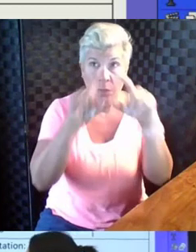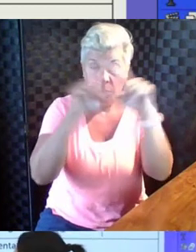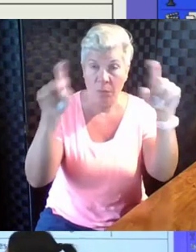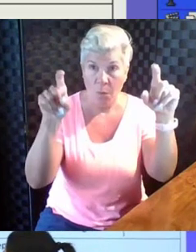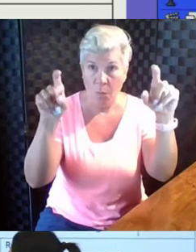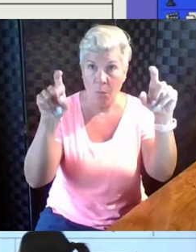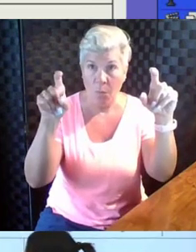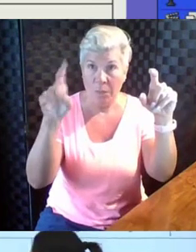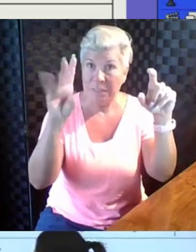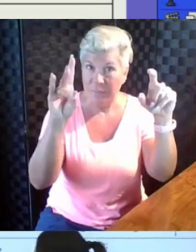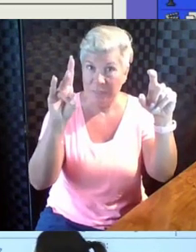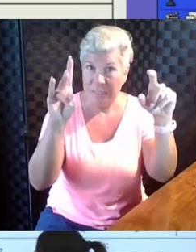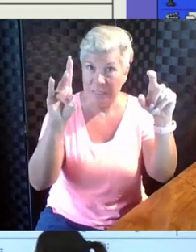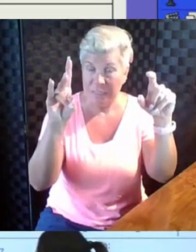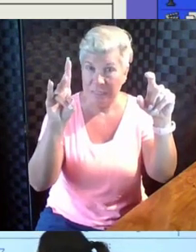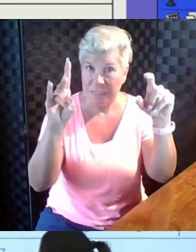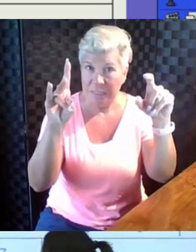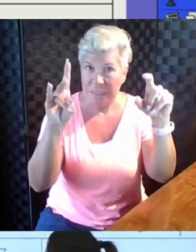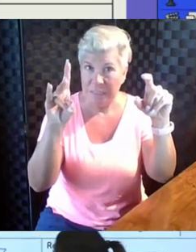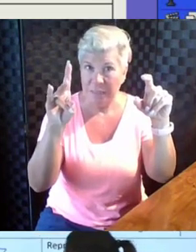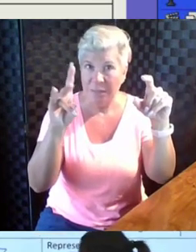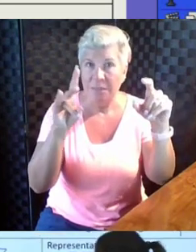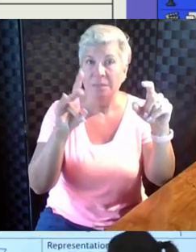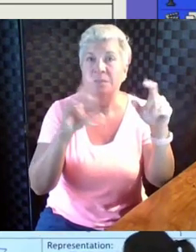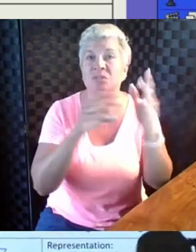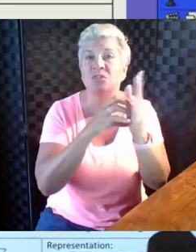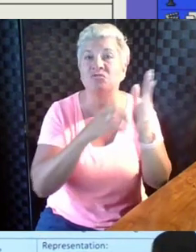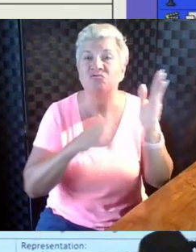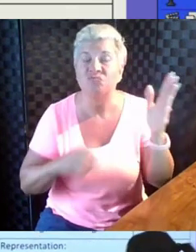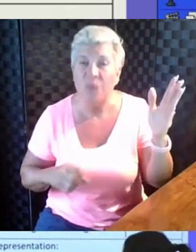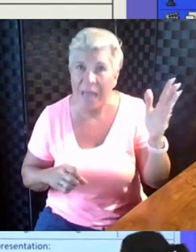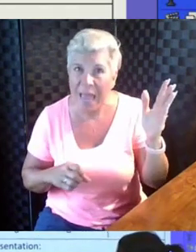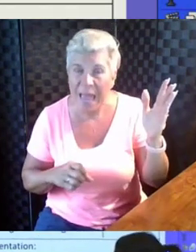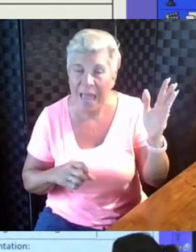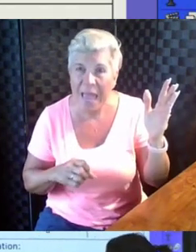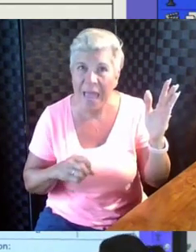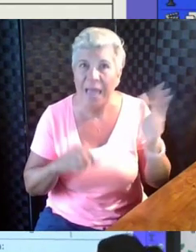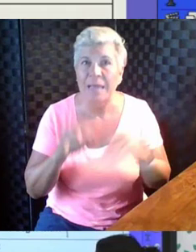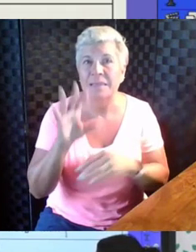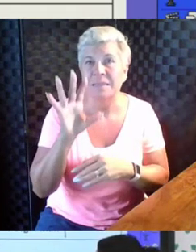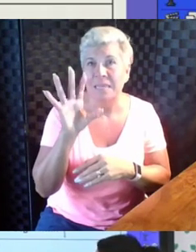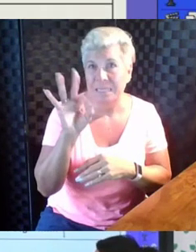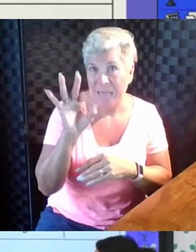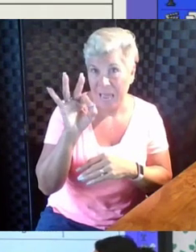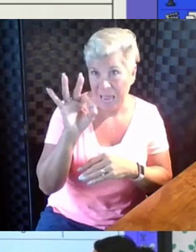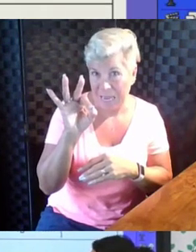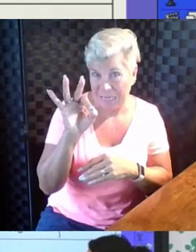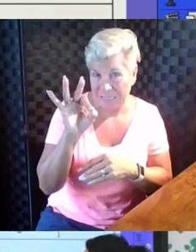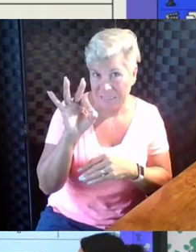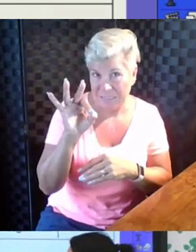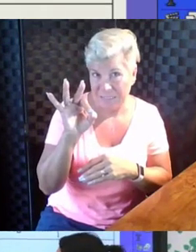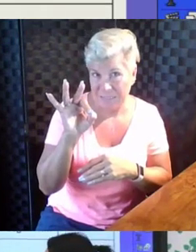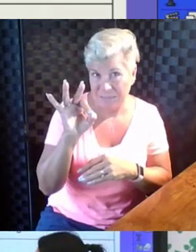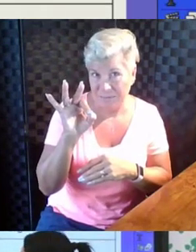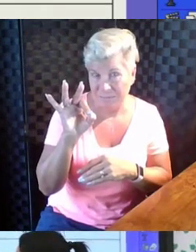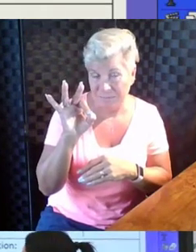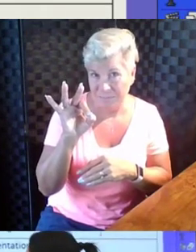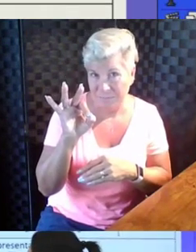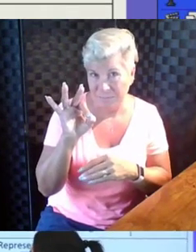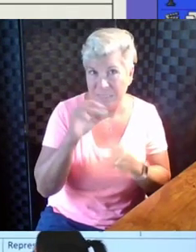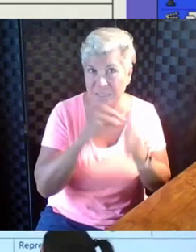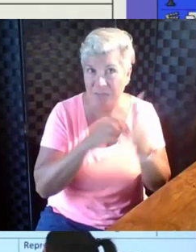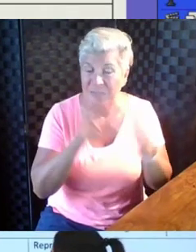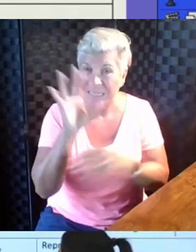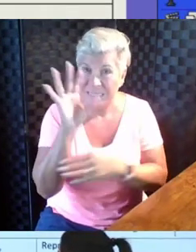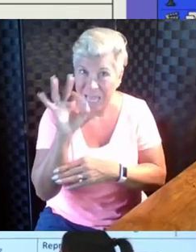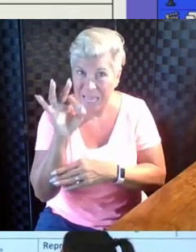know, 17, and we can subtract or take away the part we know. If we take away